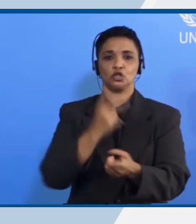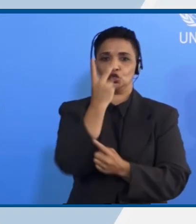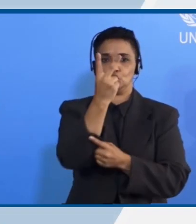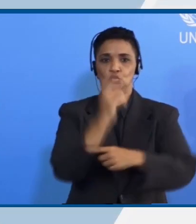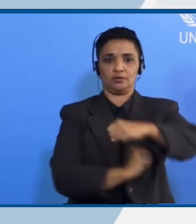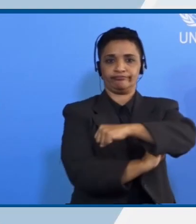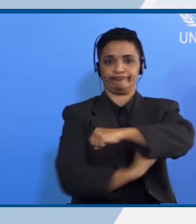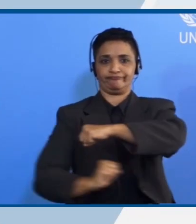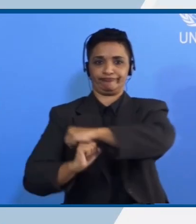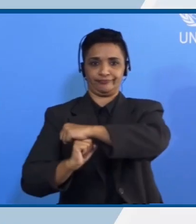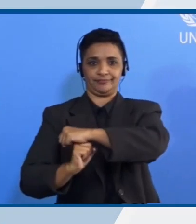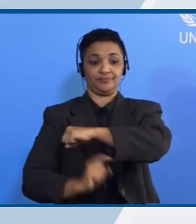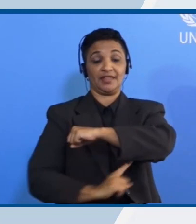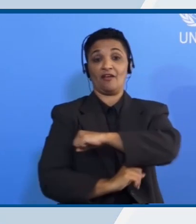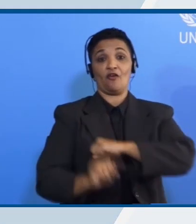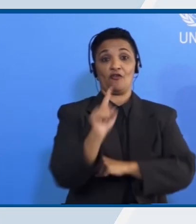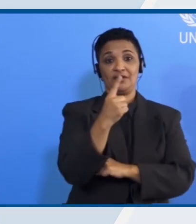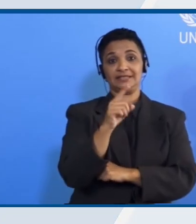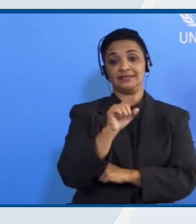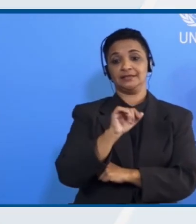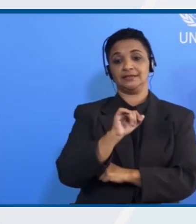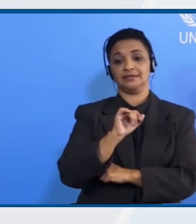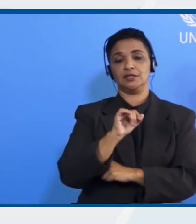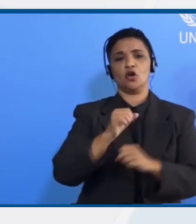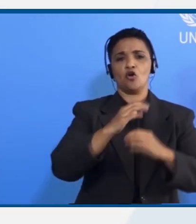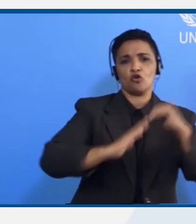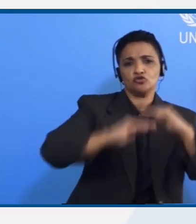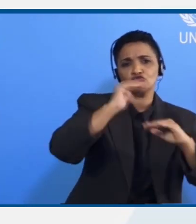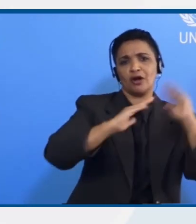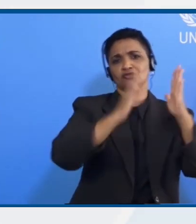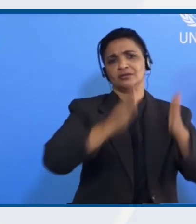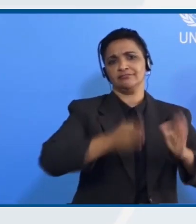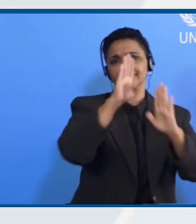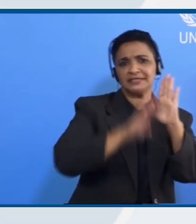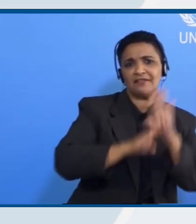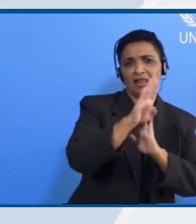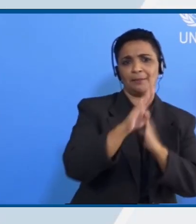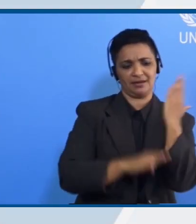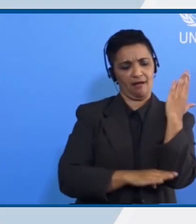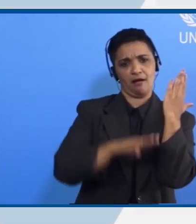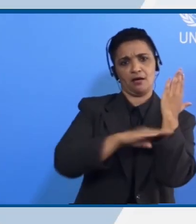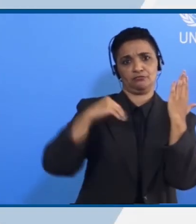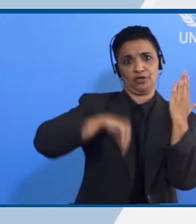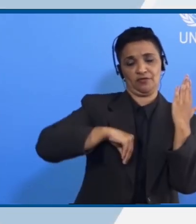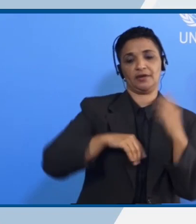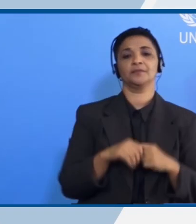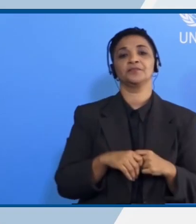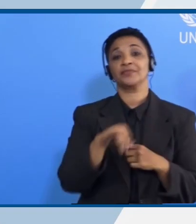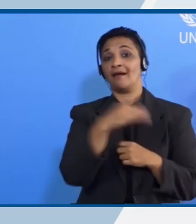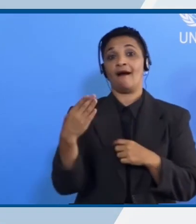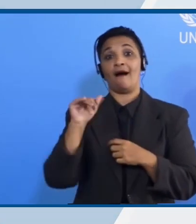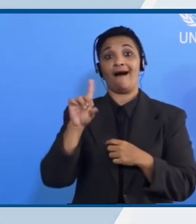arms, IBRD and IDA, so International Bank for Reconstruction and Development, middle-income countries. IDA is the International